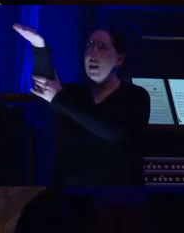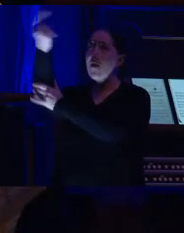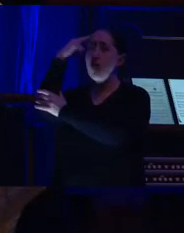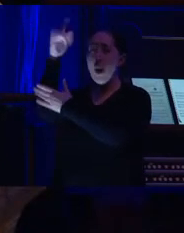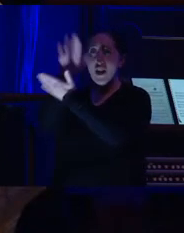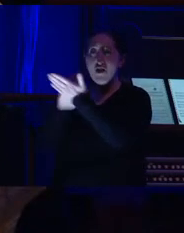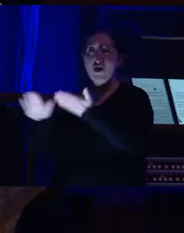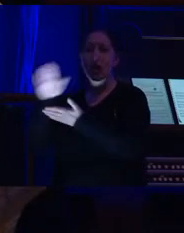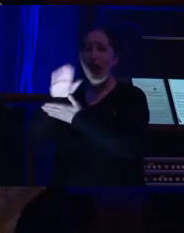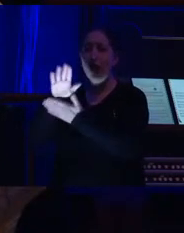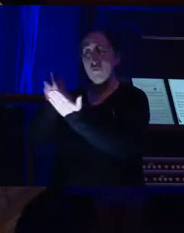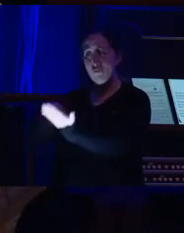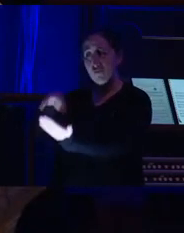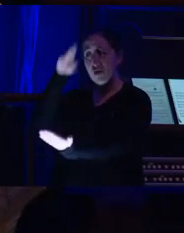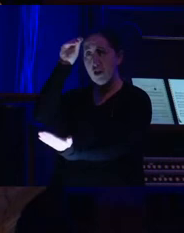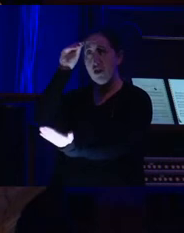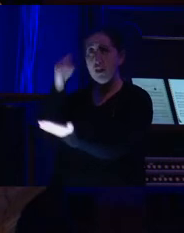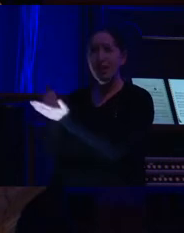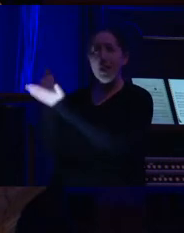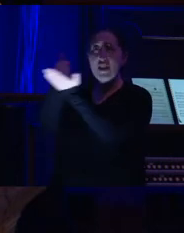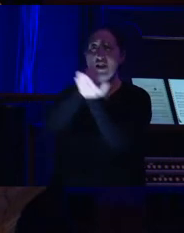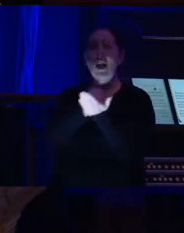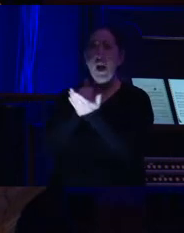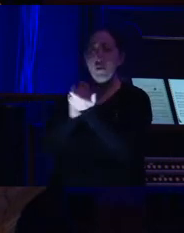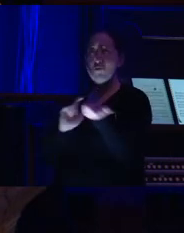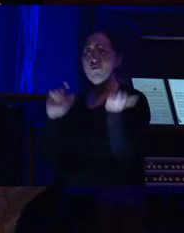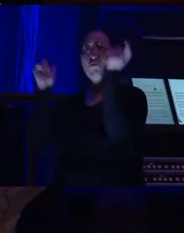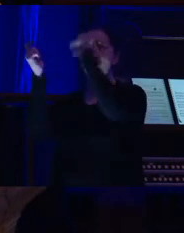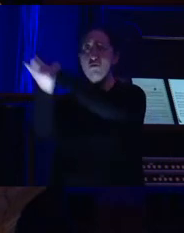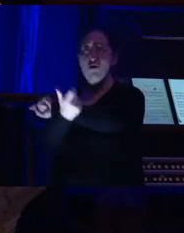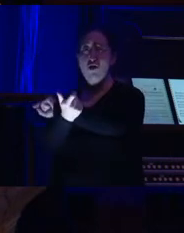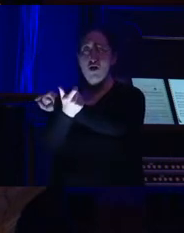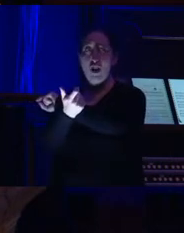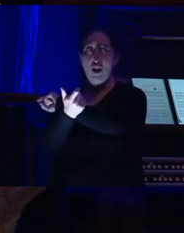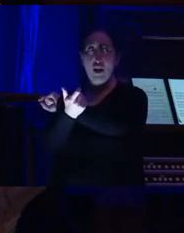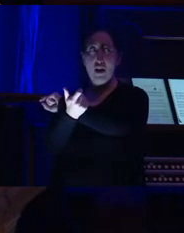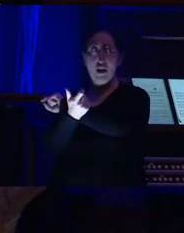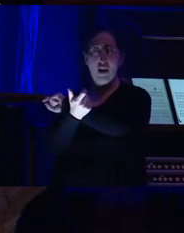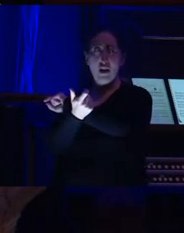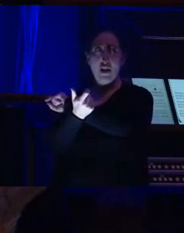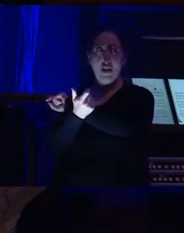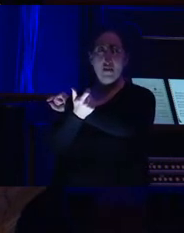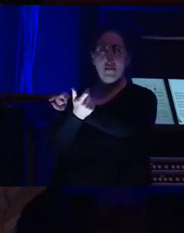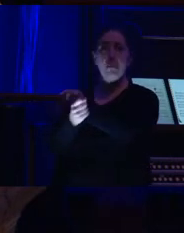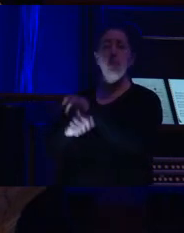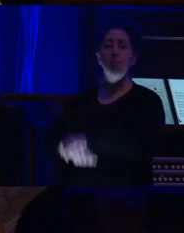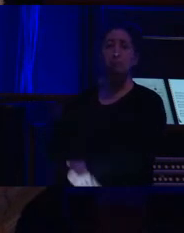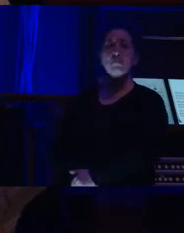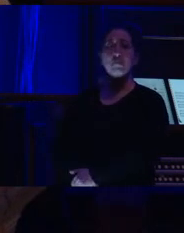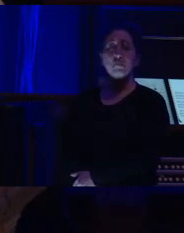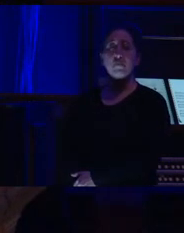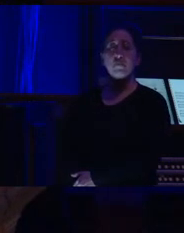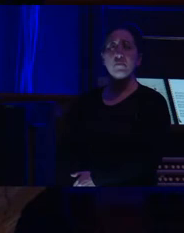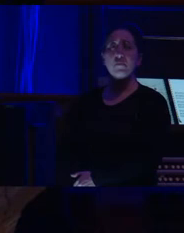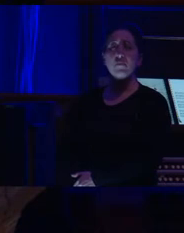education and learning to help to shape. That next future will depend on the new disciplines